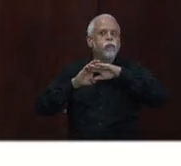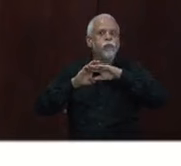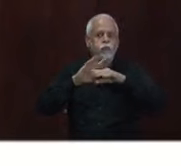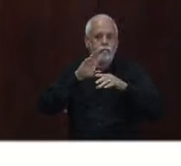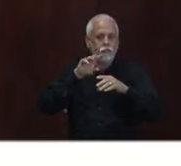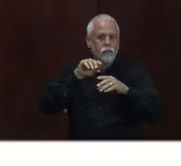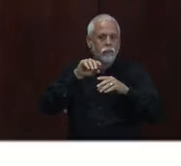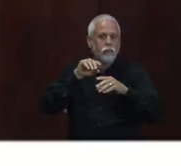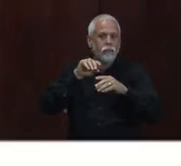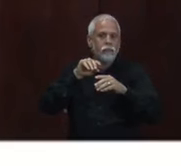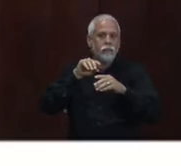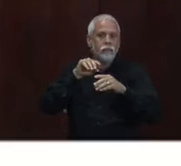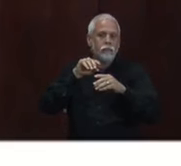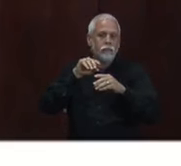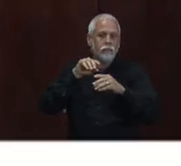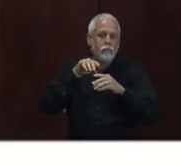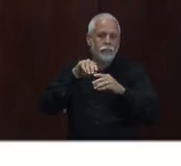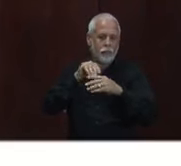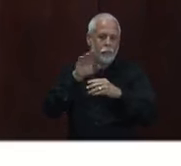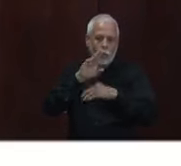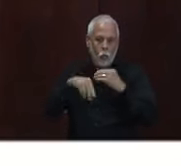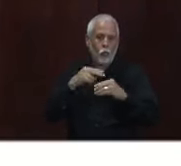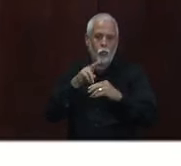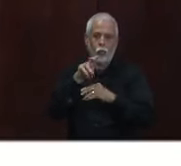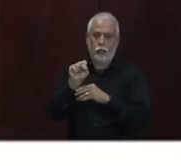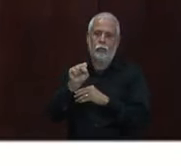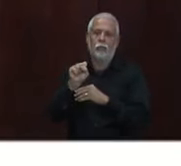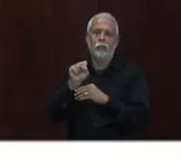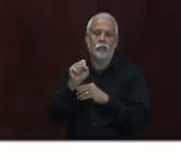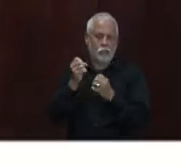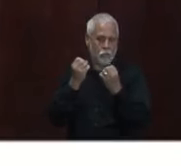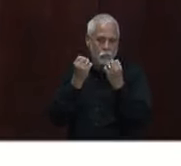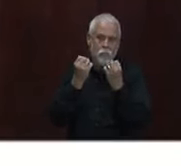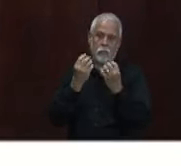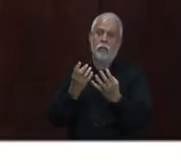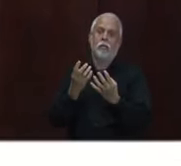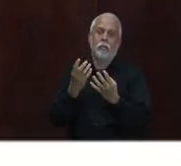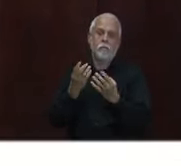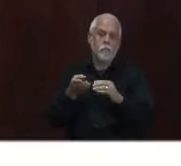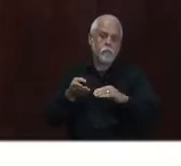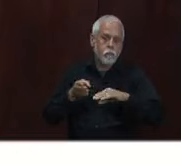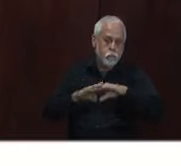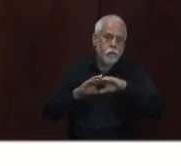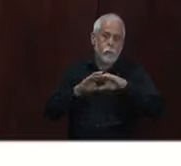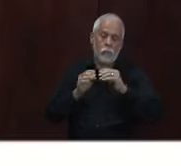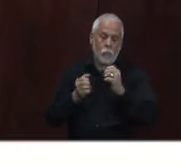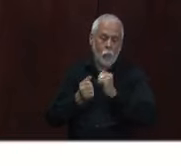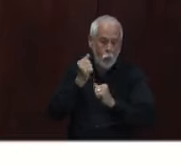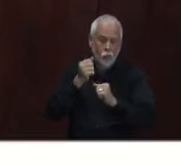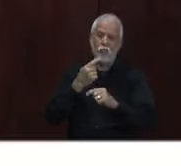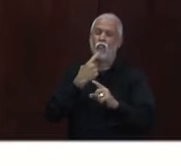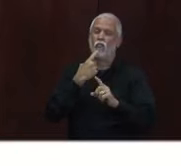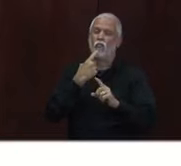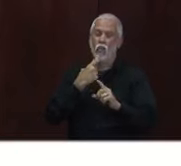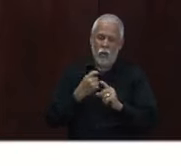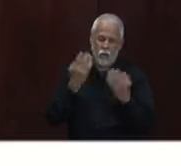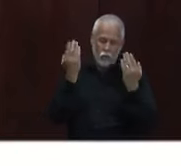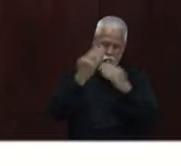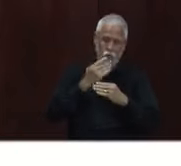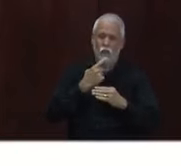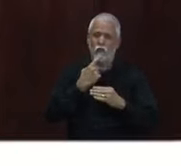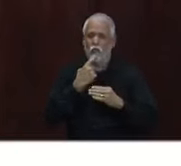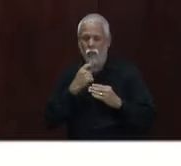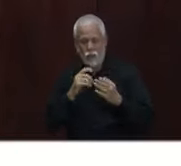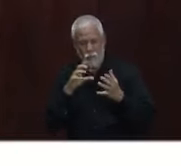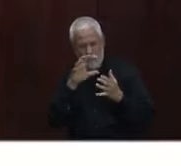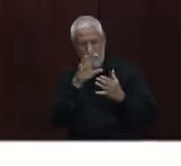our within the nation, with many of that, with much of that red, very dark